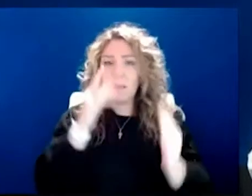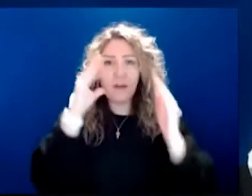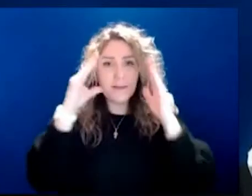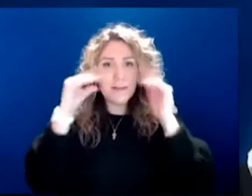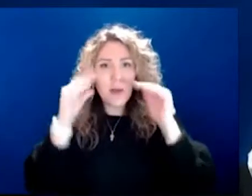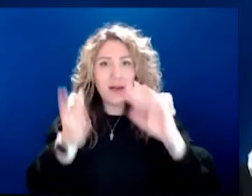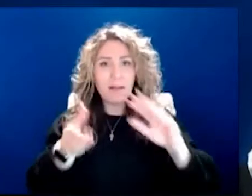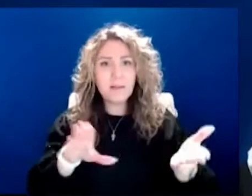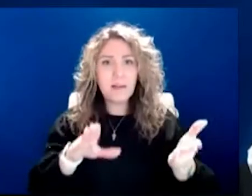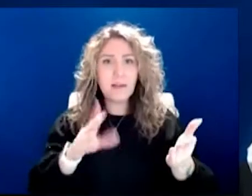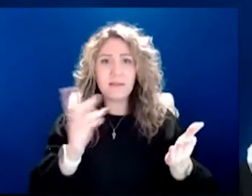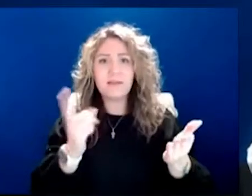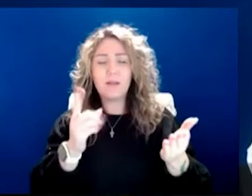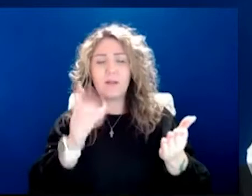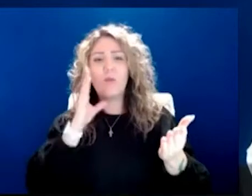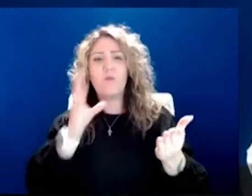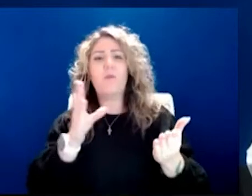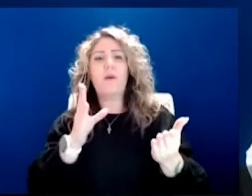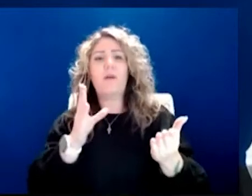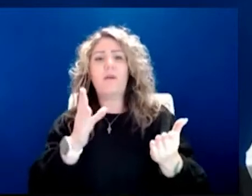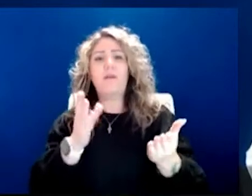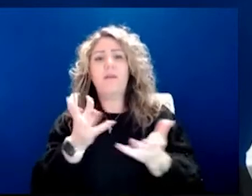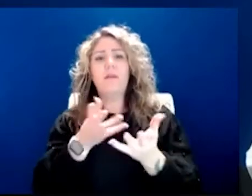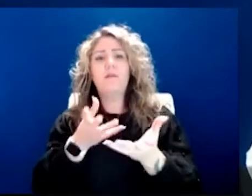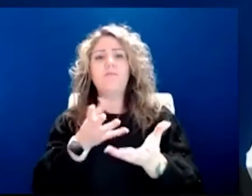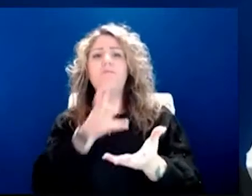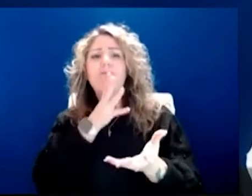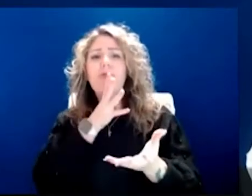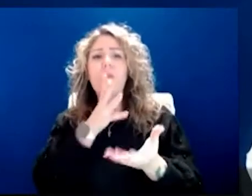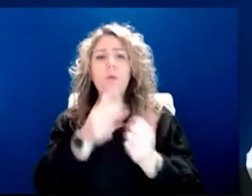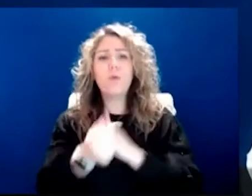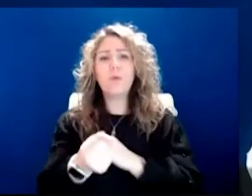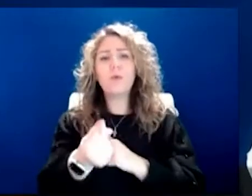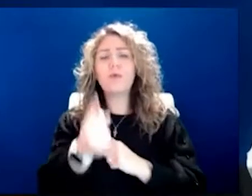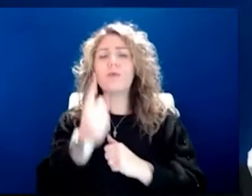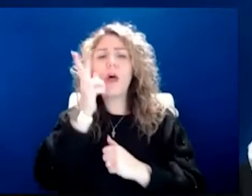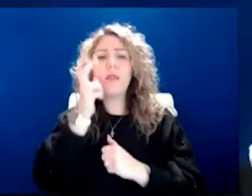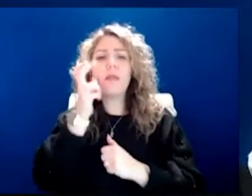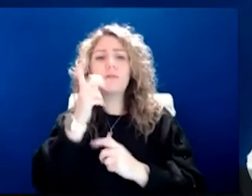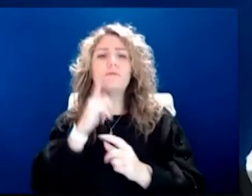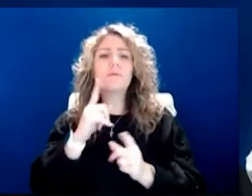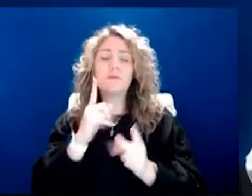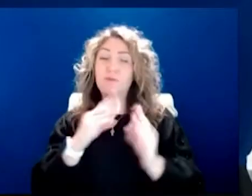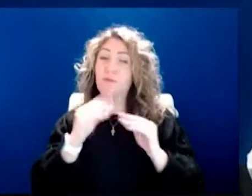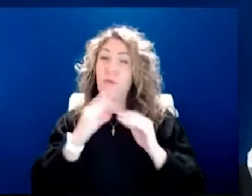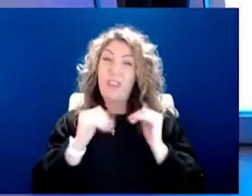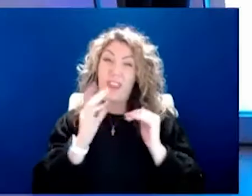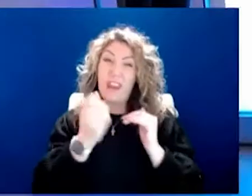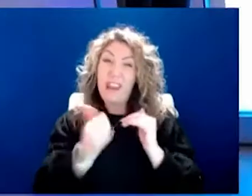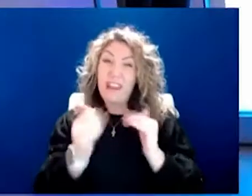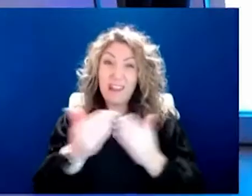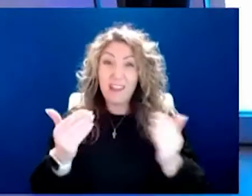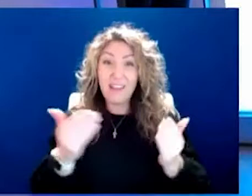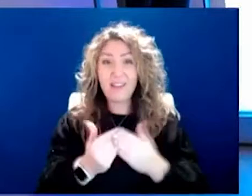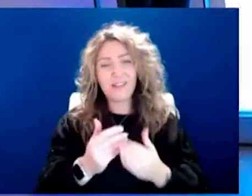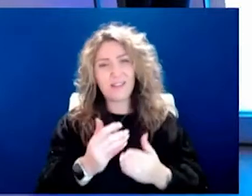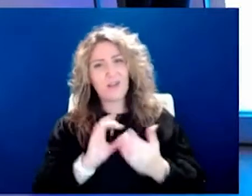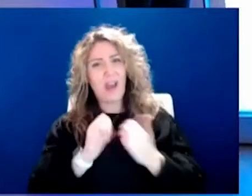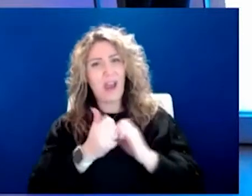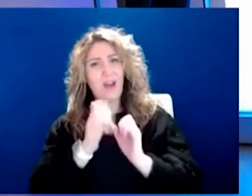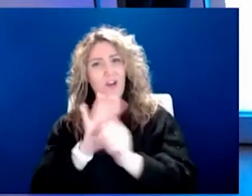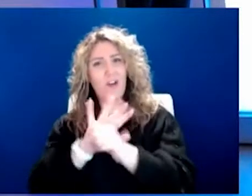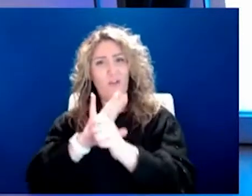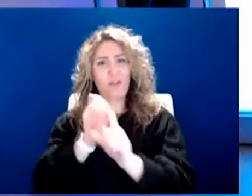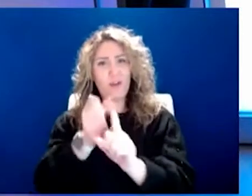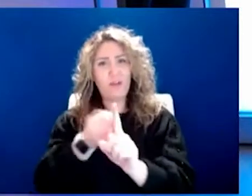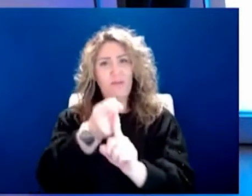going to talk to you and just listen to you, that means more than anything. So how has COVID impacted how